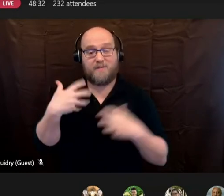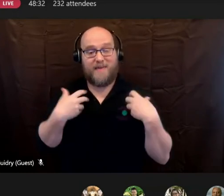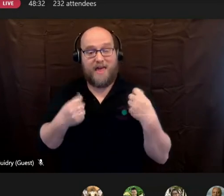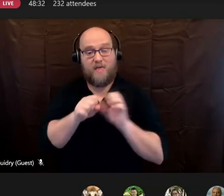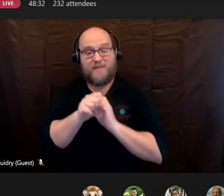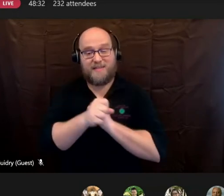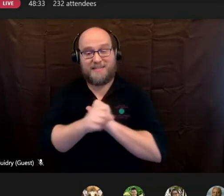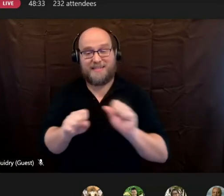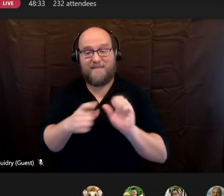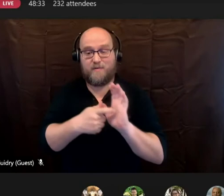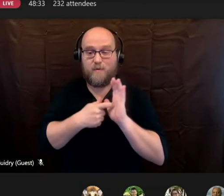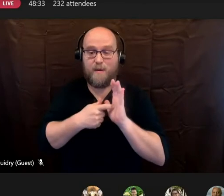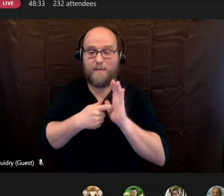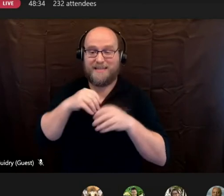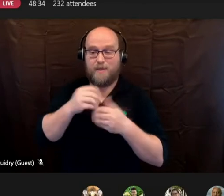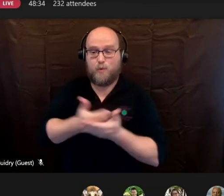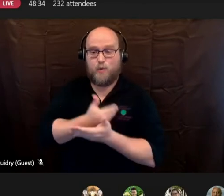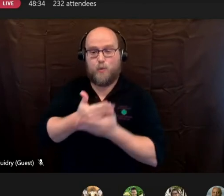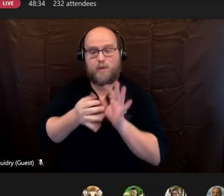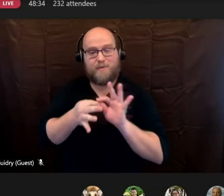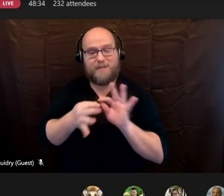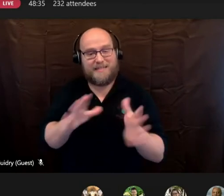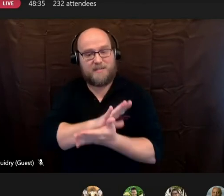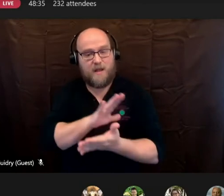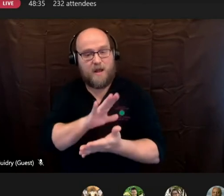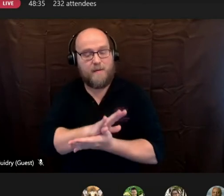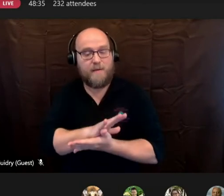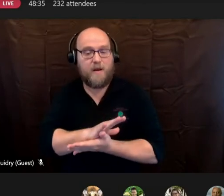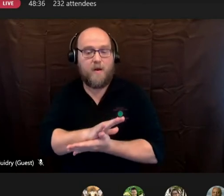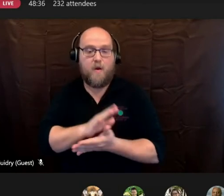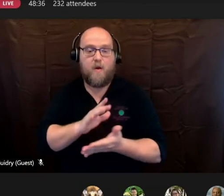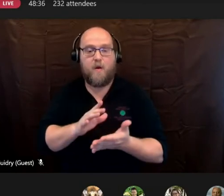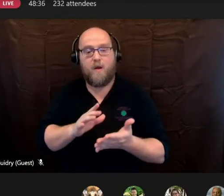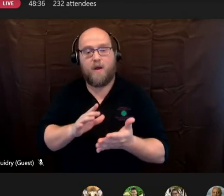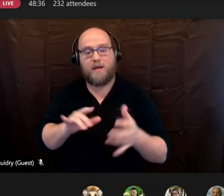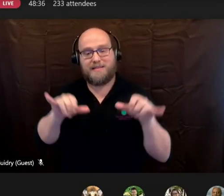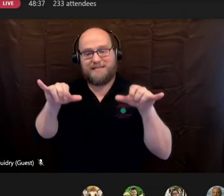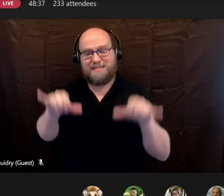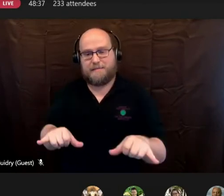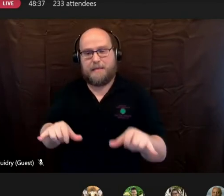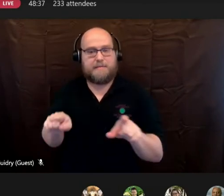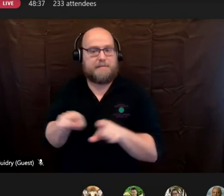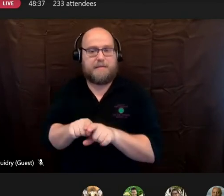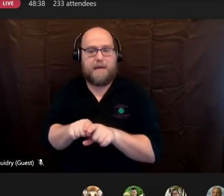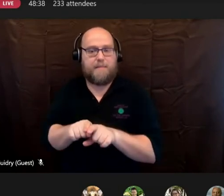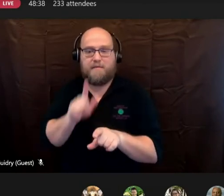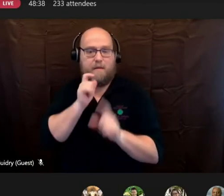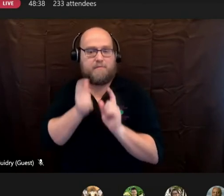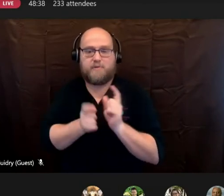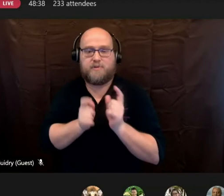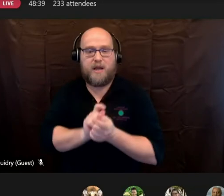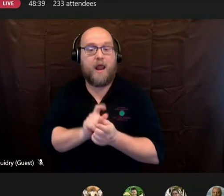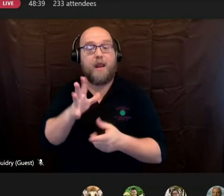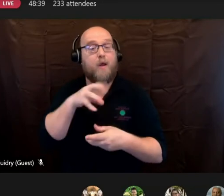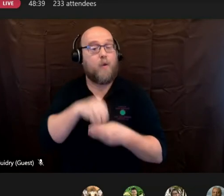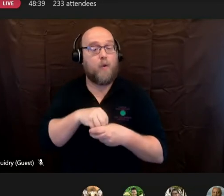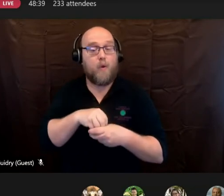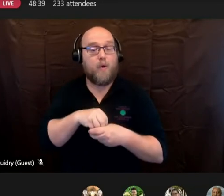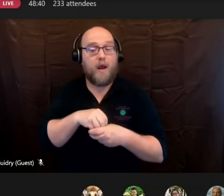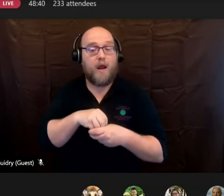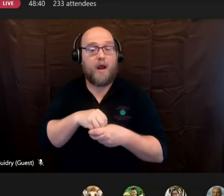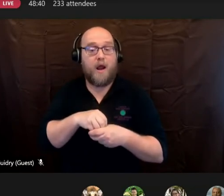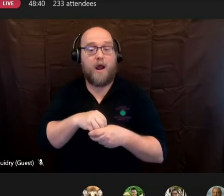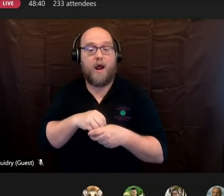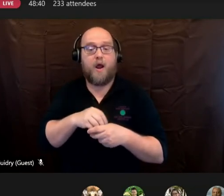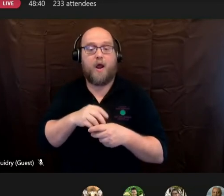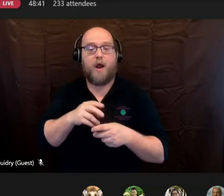school year. This includes universal and correct wearing of face coverings or masks for all staff, students and visitors, cleaning